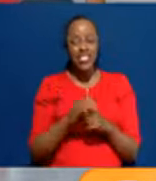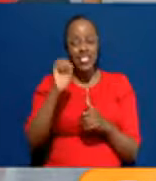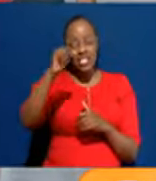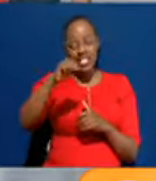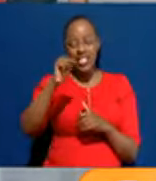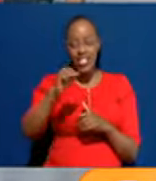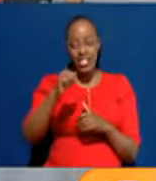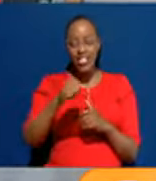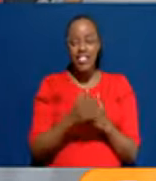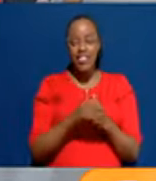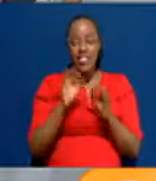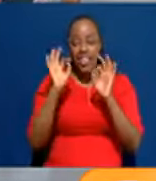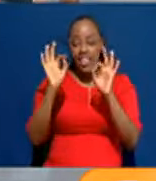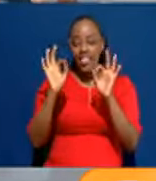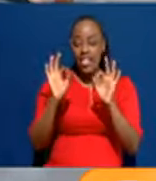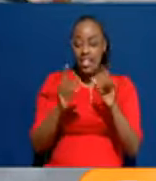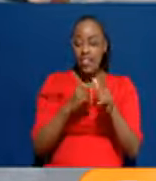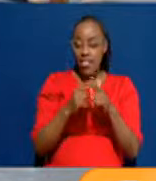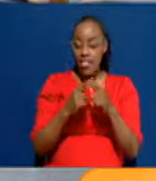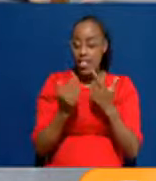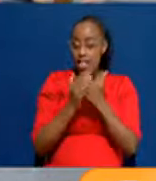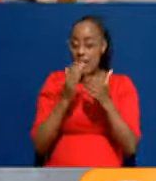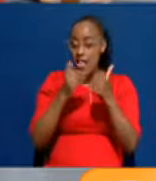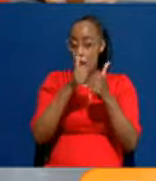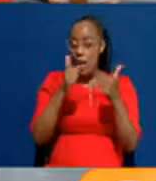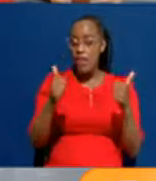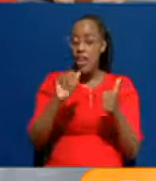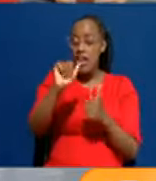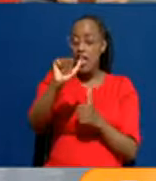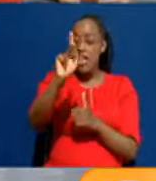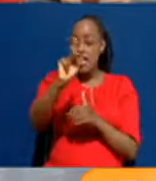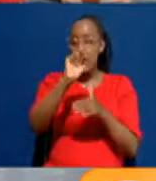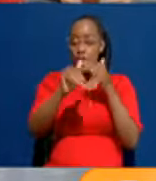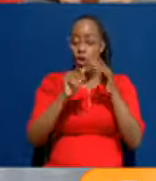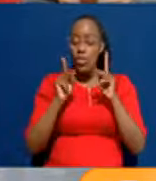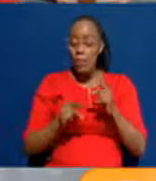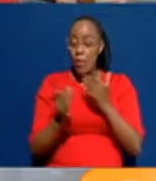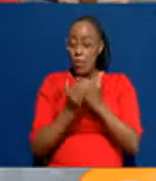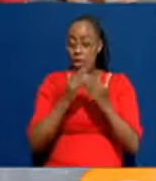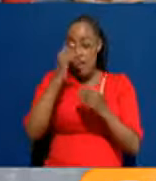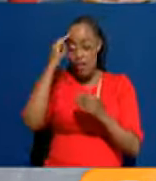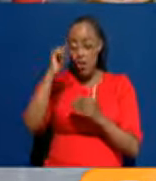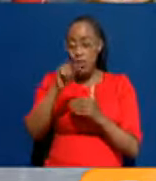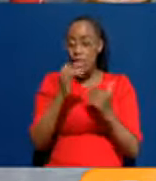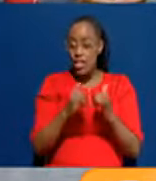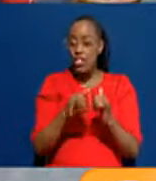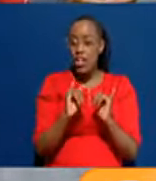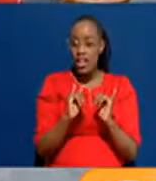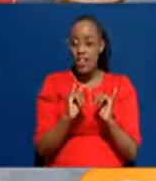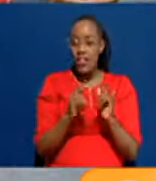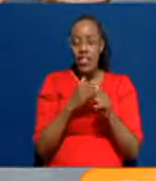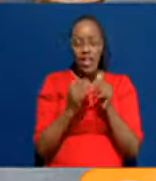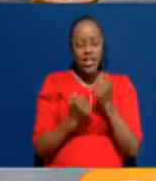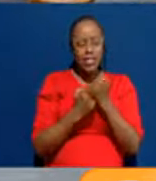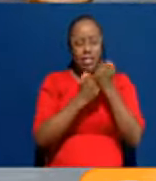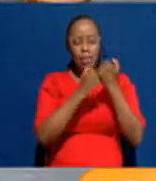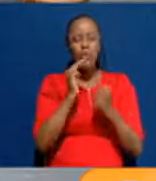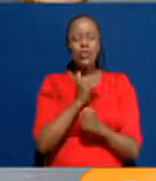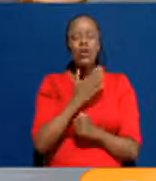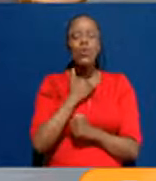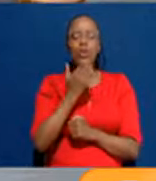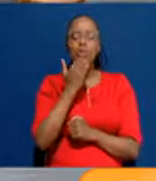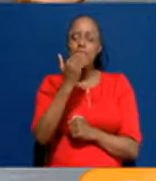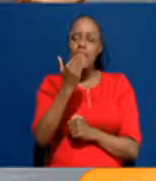Yeah, so. Excellent. Yeah. And they're treating you well, Athletics Kenya, what are they treated? Kabisa, they really support us. We want to thank